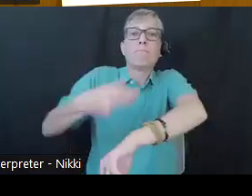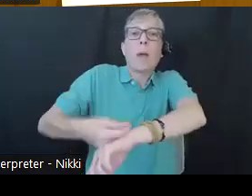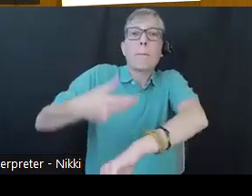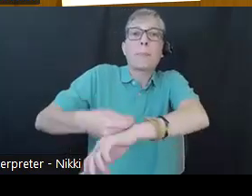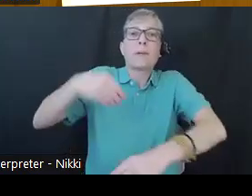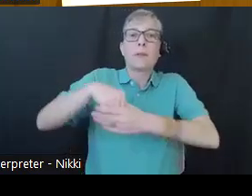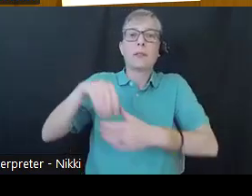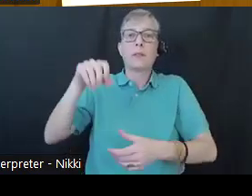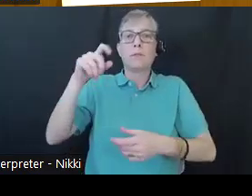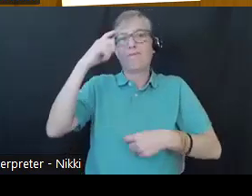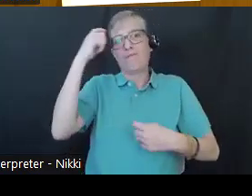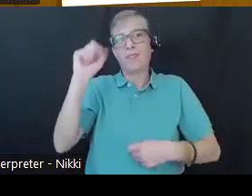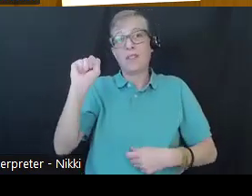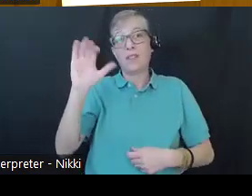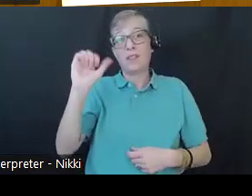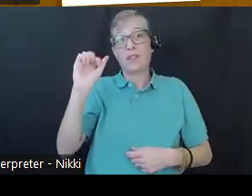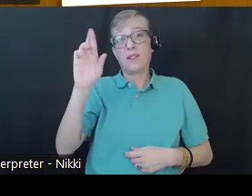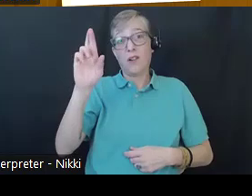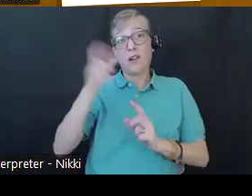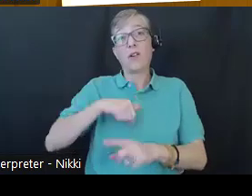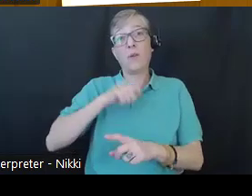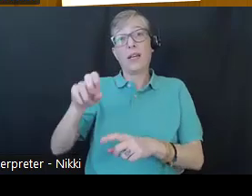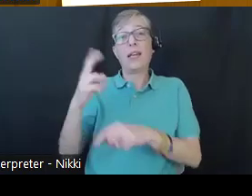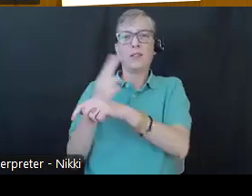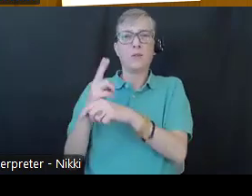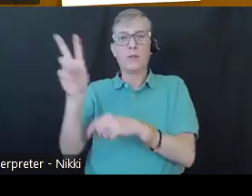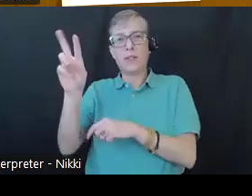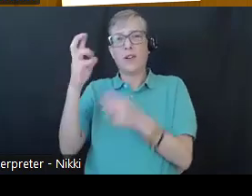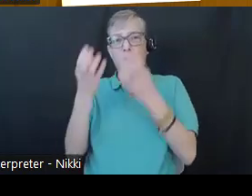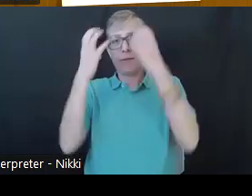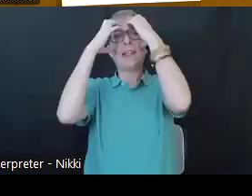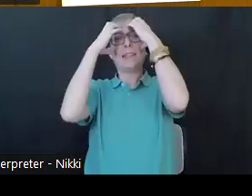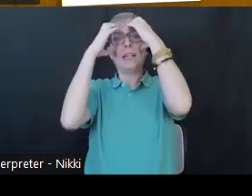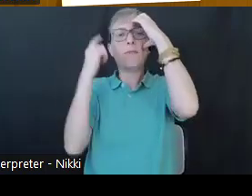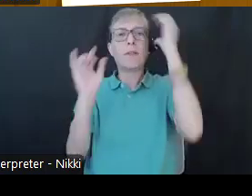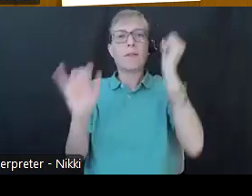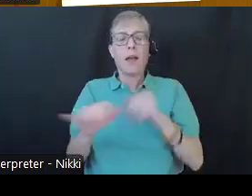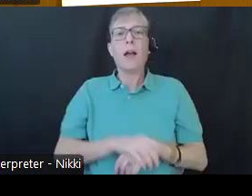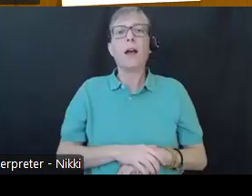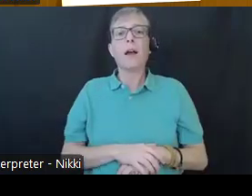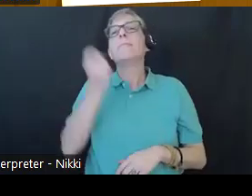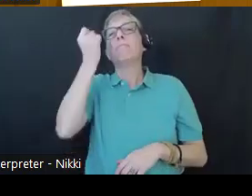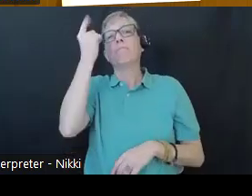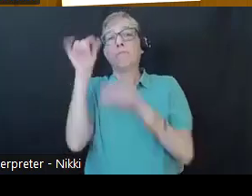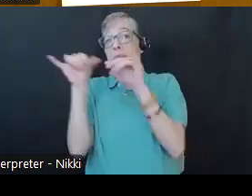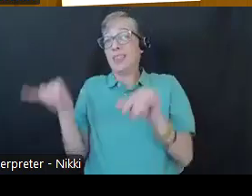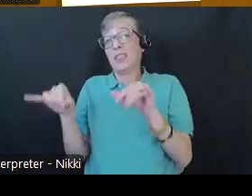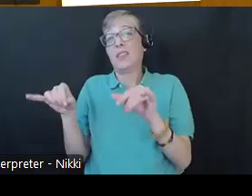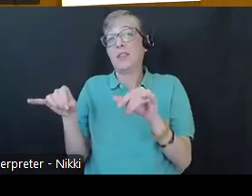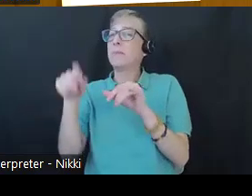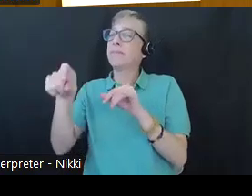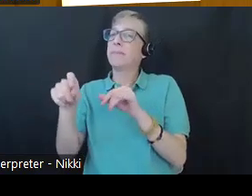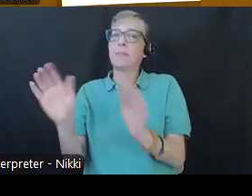while they do that. That's tend to work well. But the system has to be small and easy to use and include a